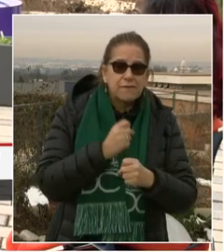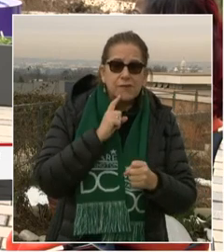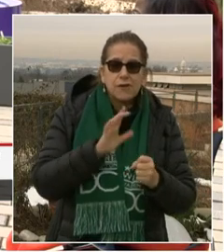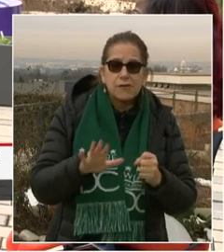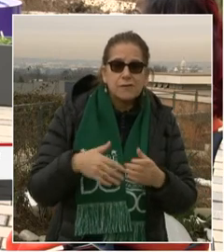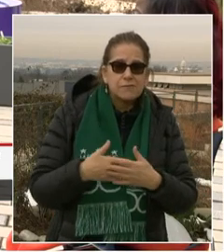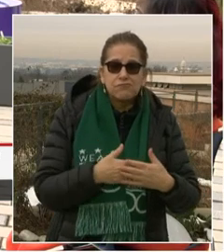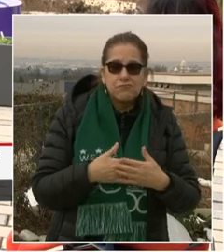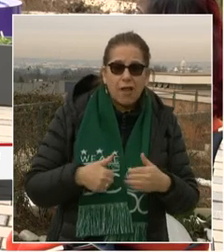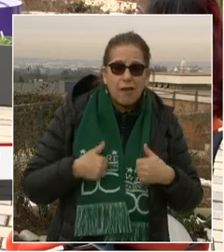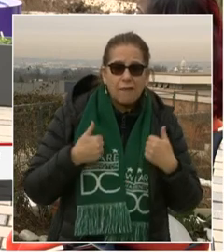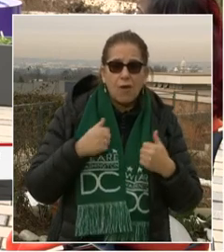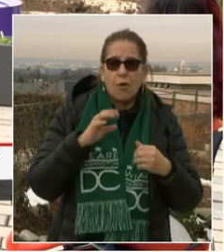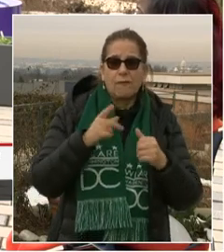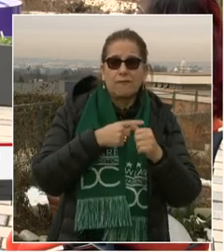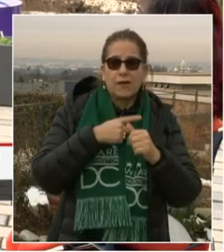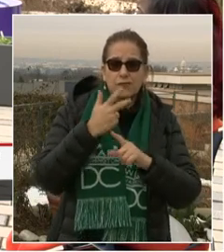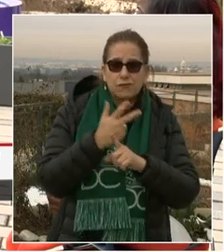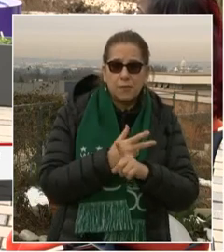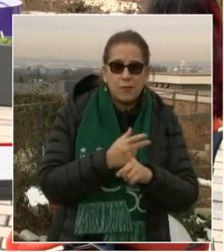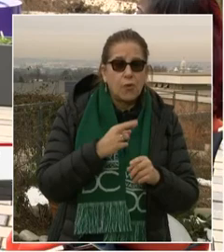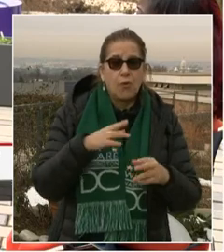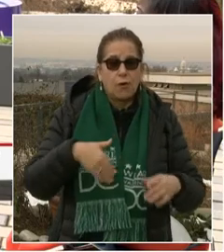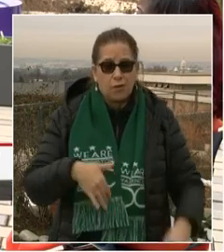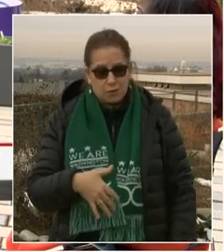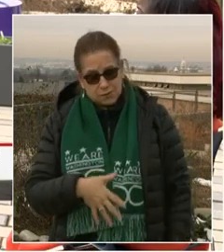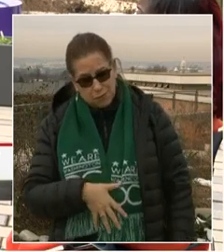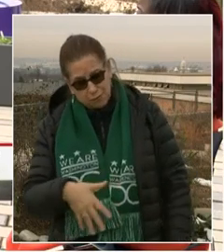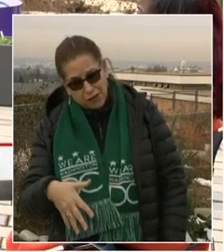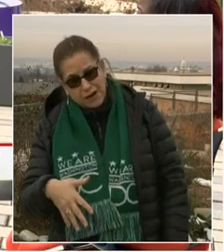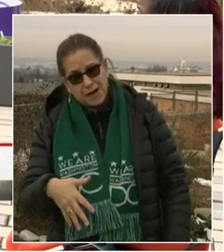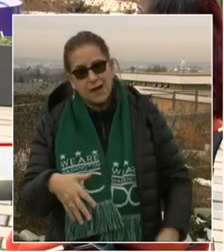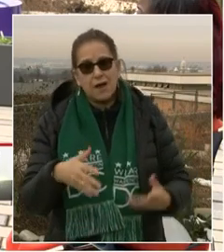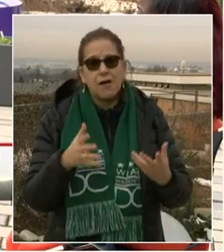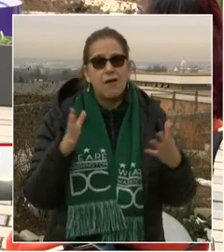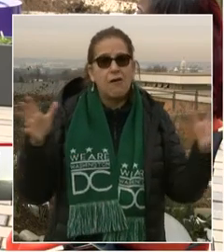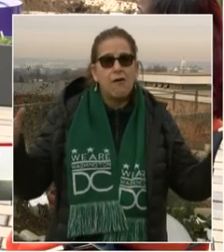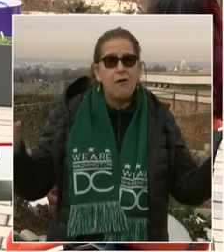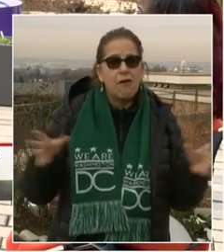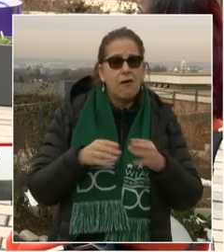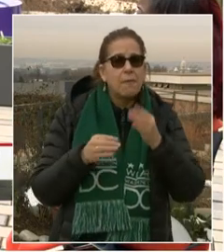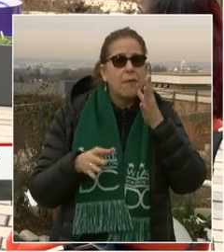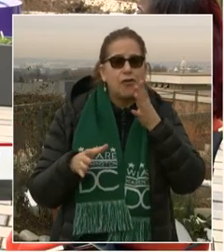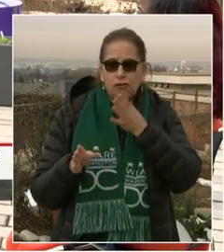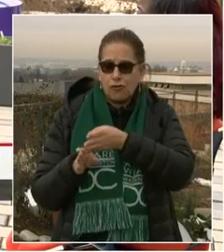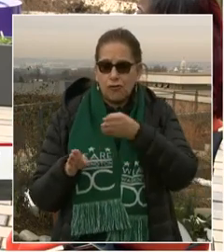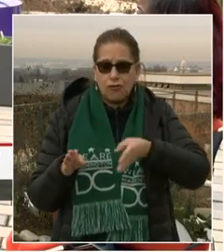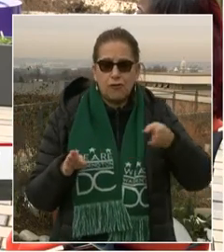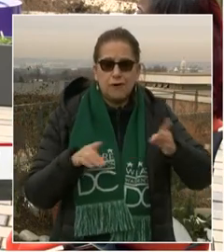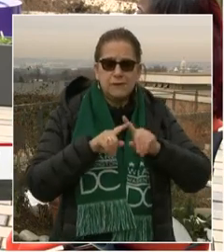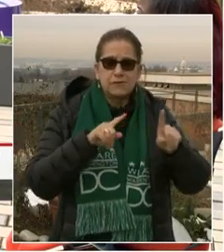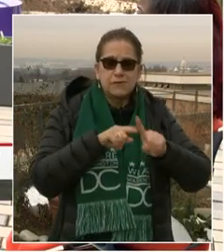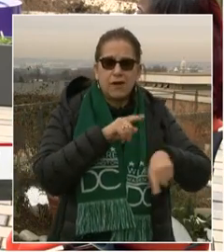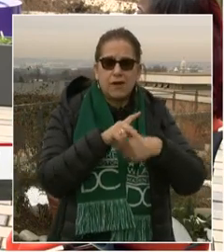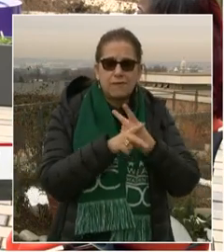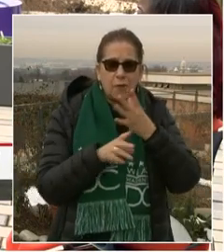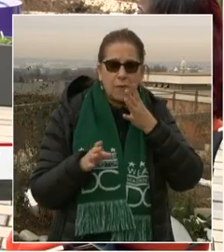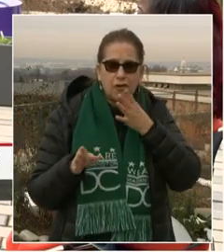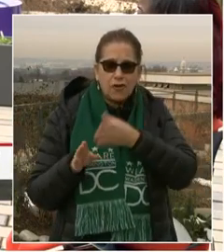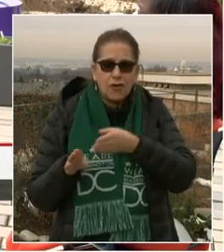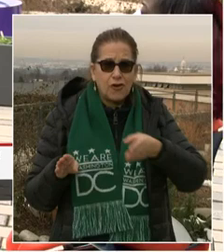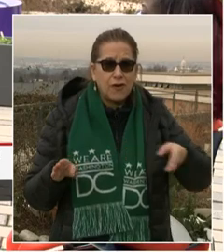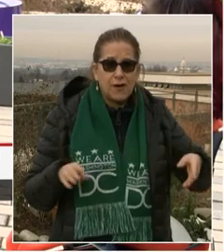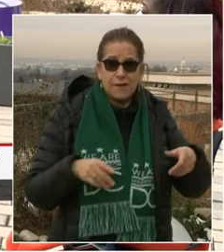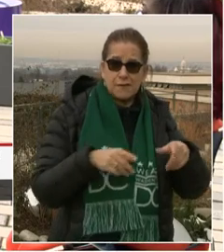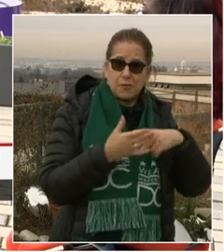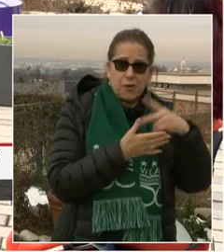got it. So let's look to see if this program itself doesn't go beyond 3 months, what other programs we have that can be